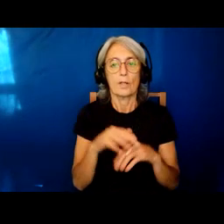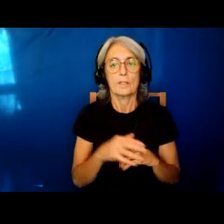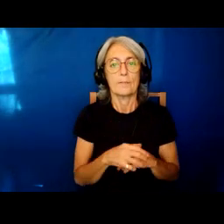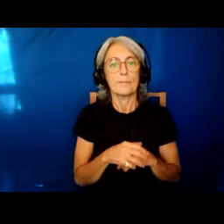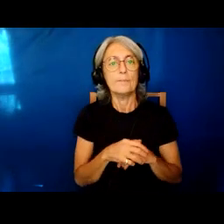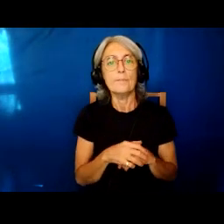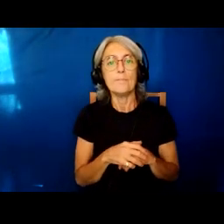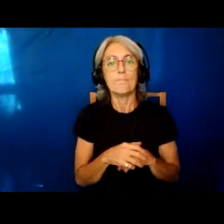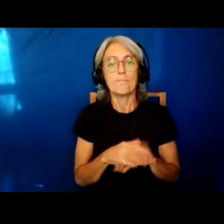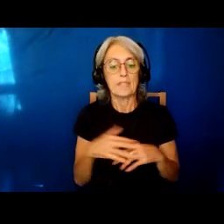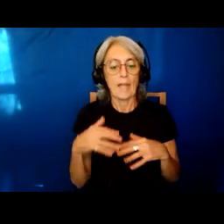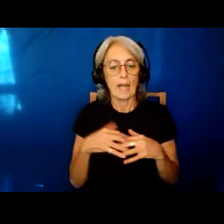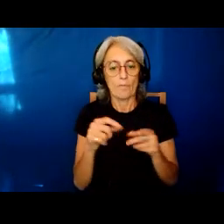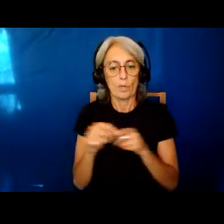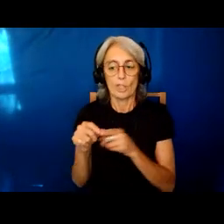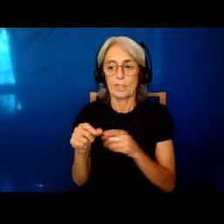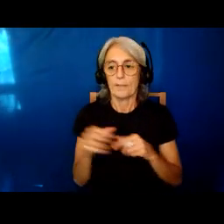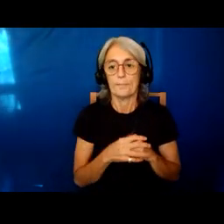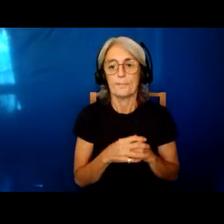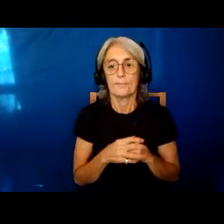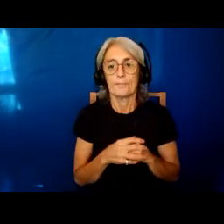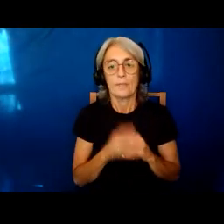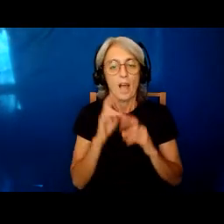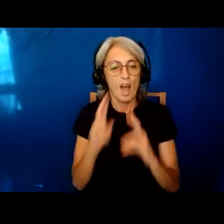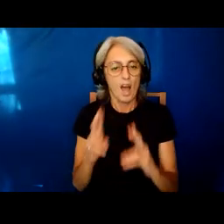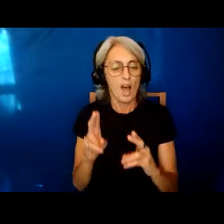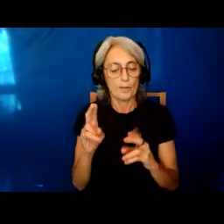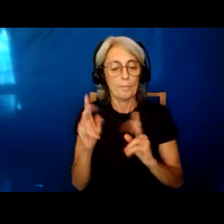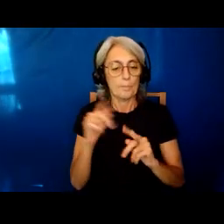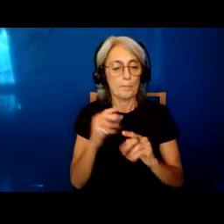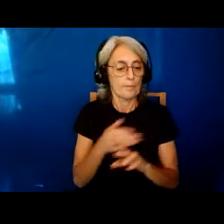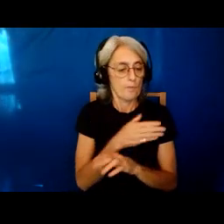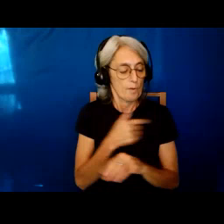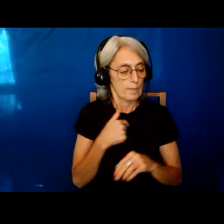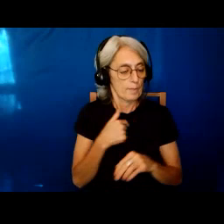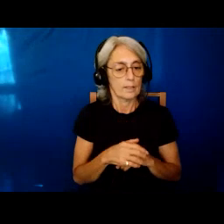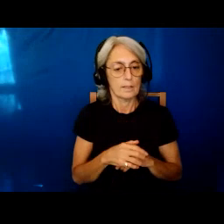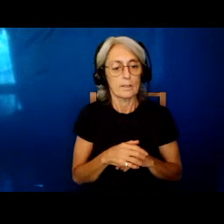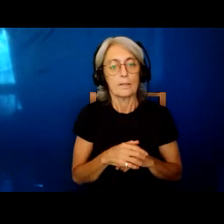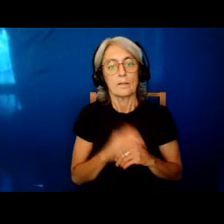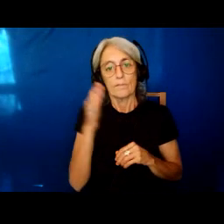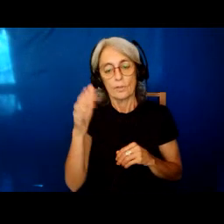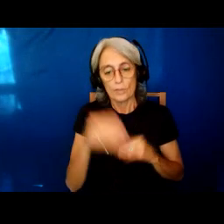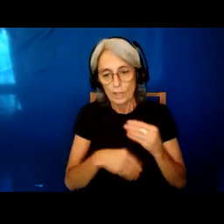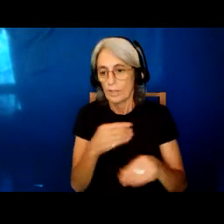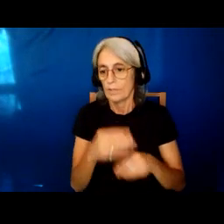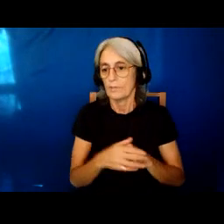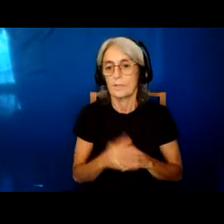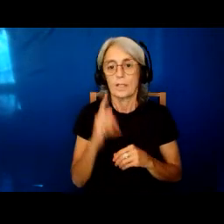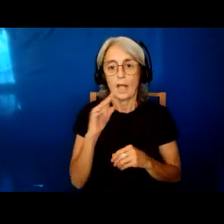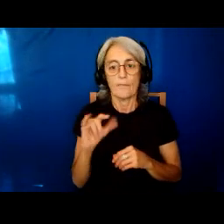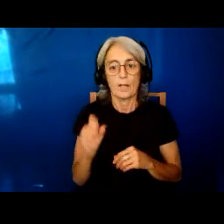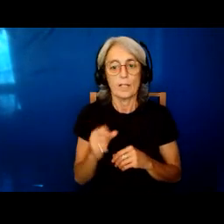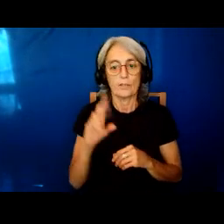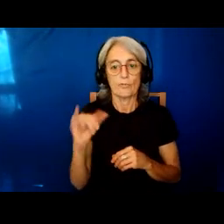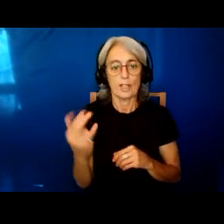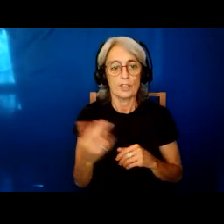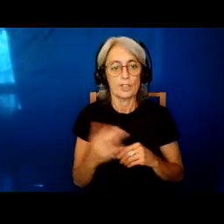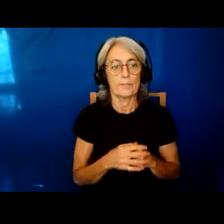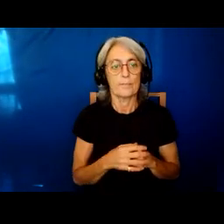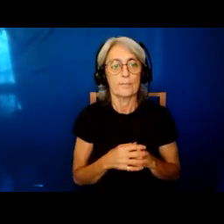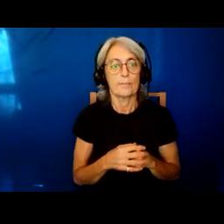that space. I honor these people that came before me and the people that are to come. California is rich, and